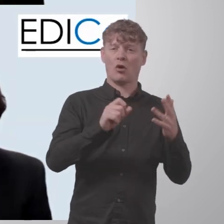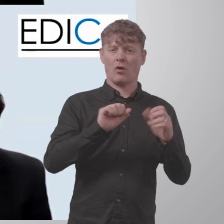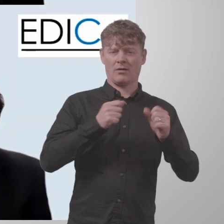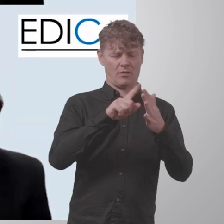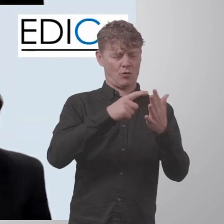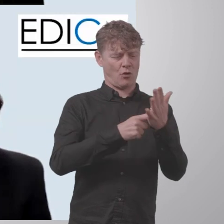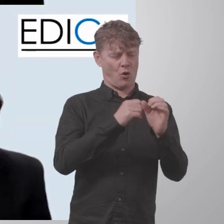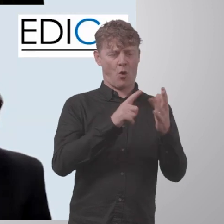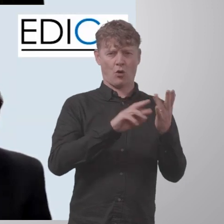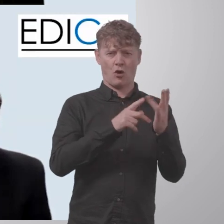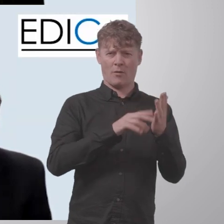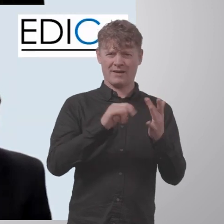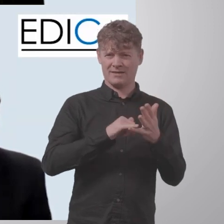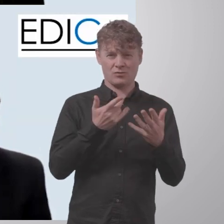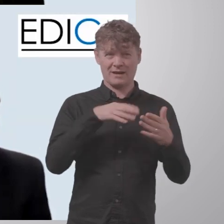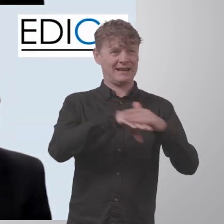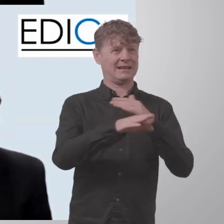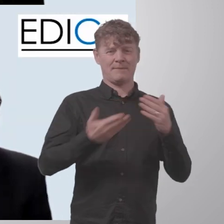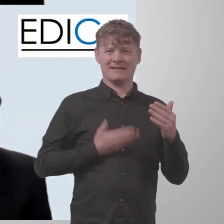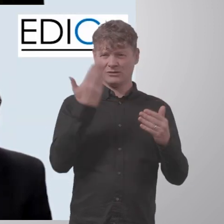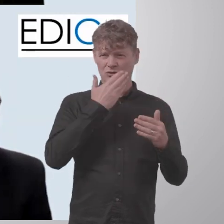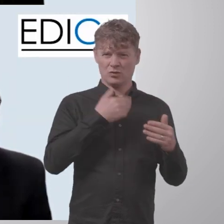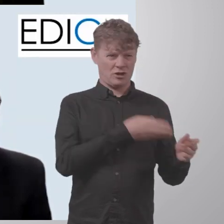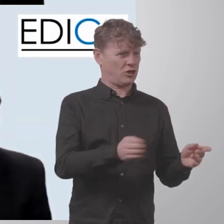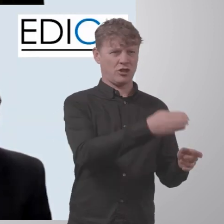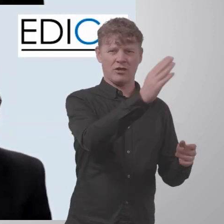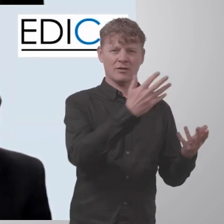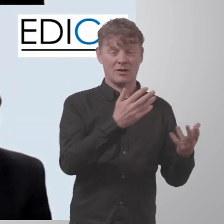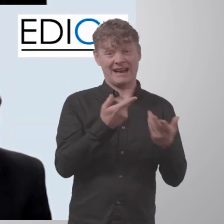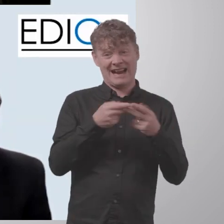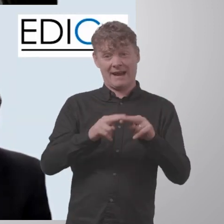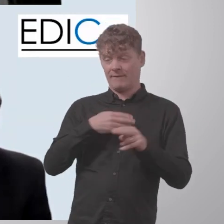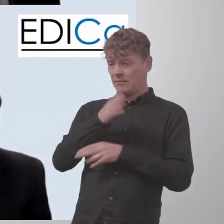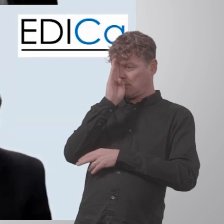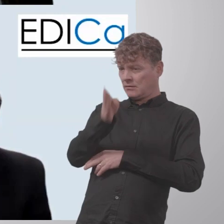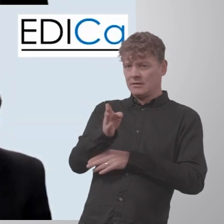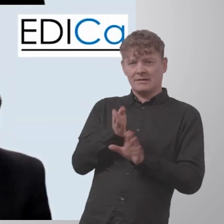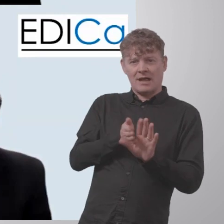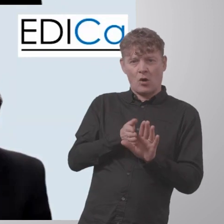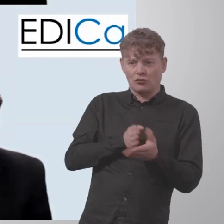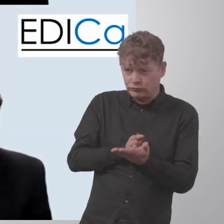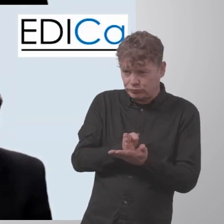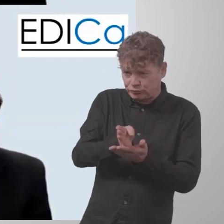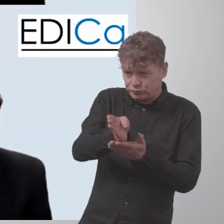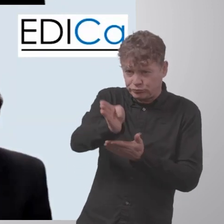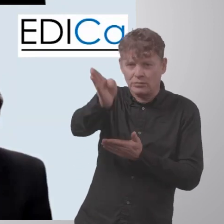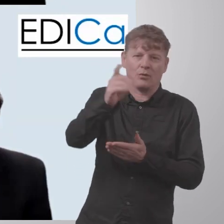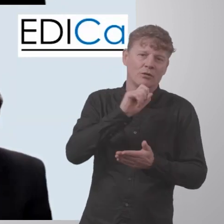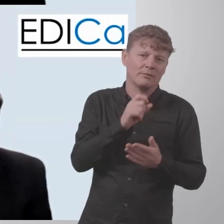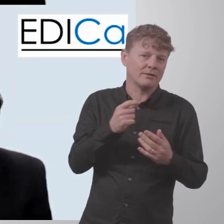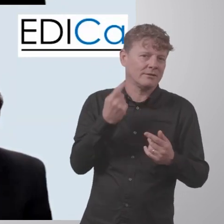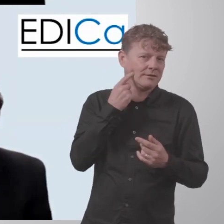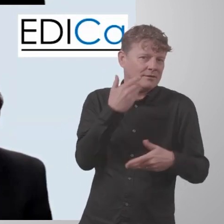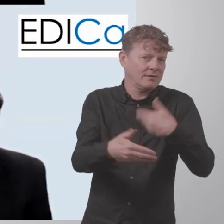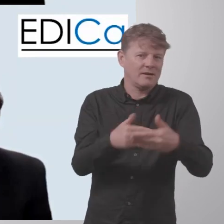been more straightforward if I'd just done psychology and done a PhD in psychology and then got a psychology job. But for me, I've switched over